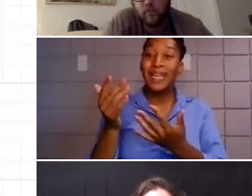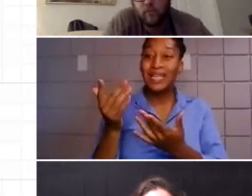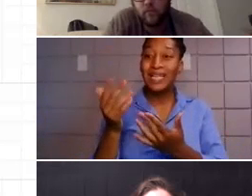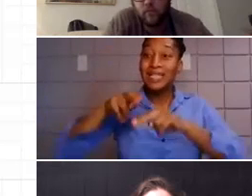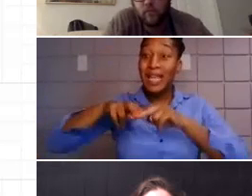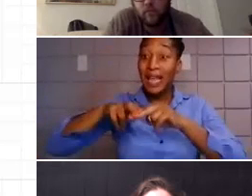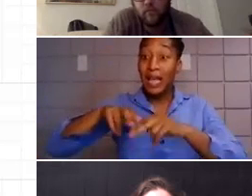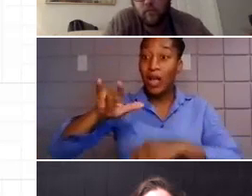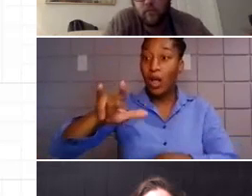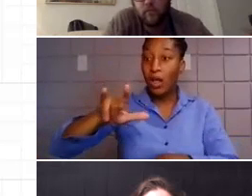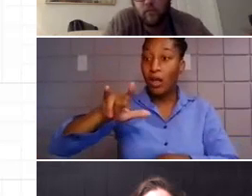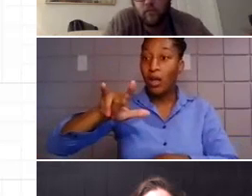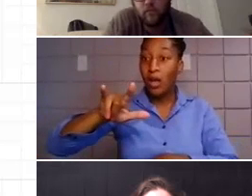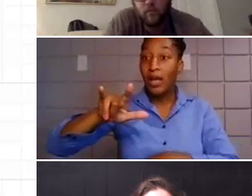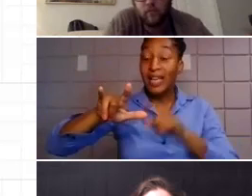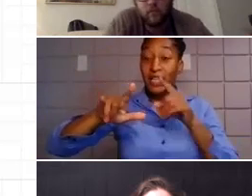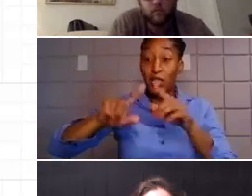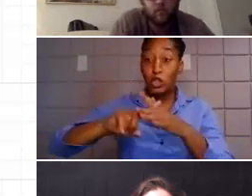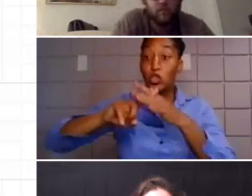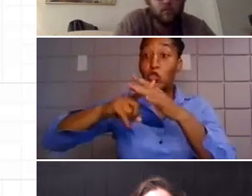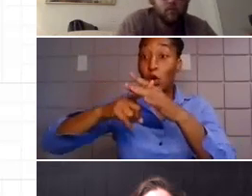velocity as zero.